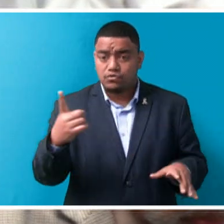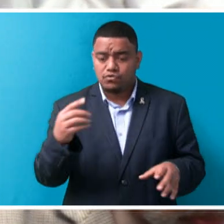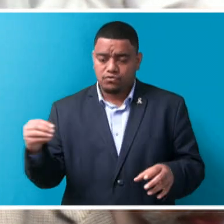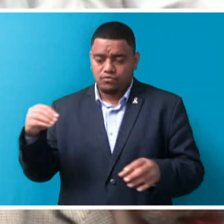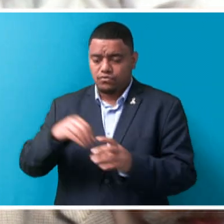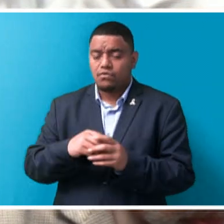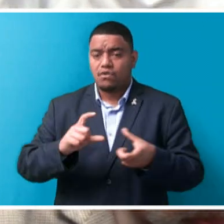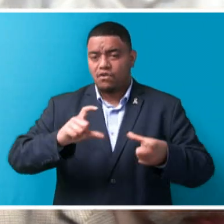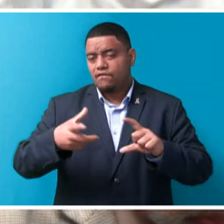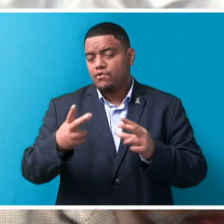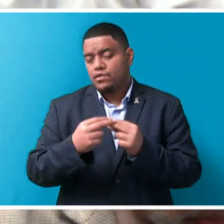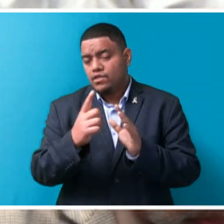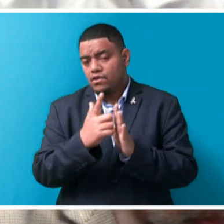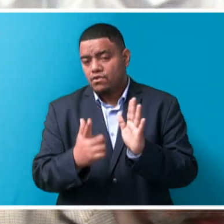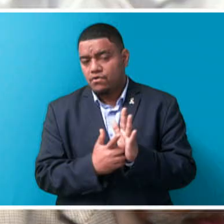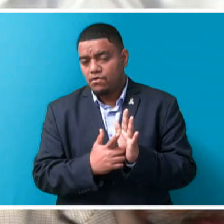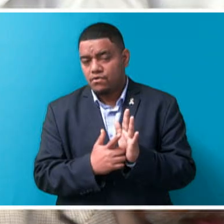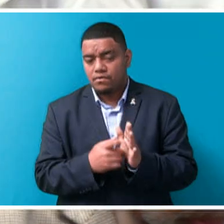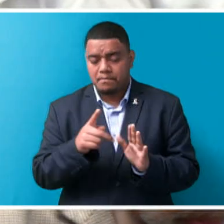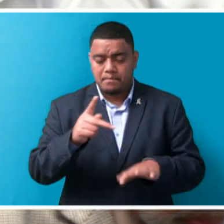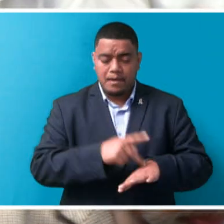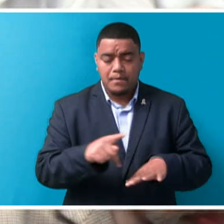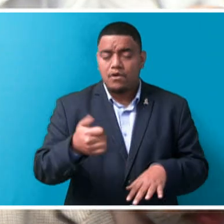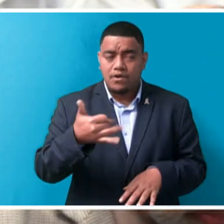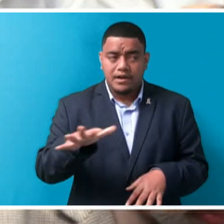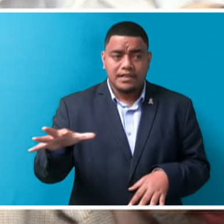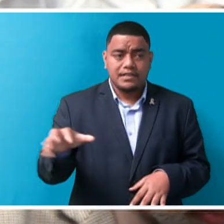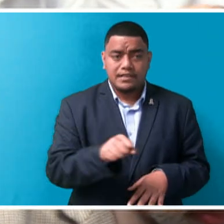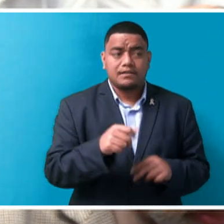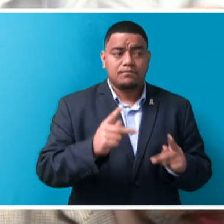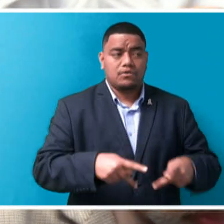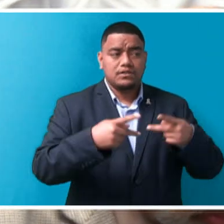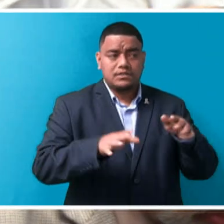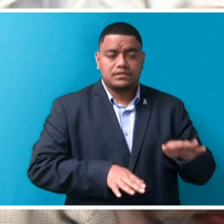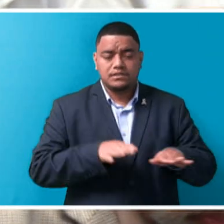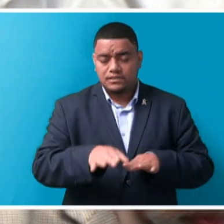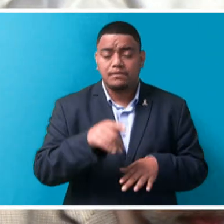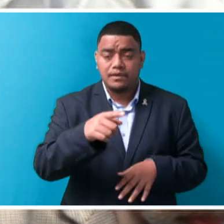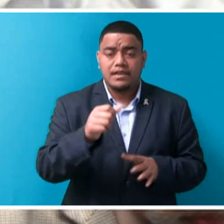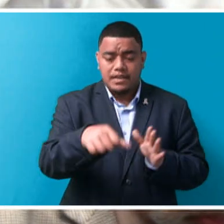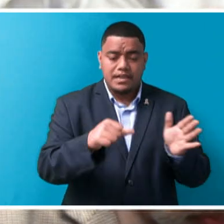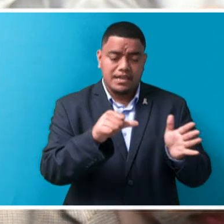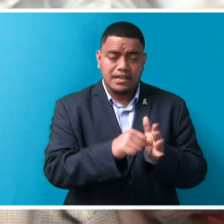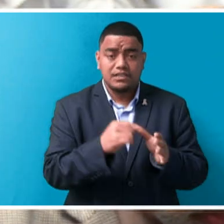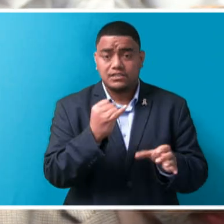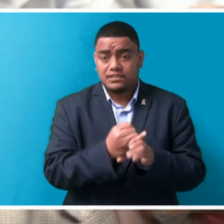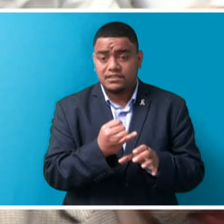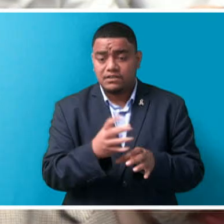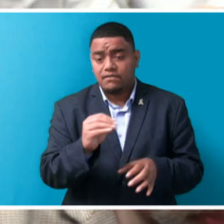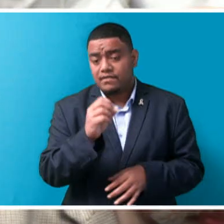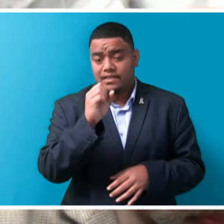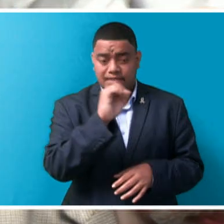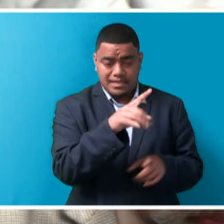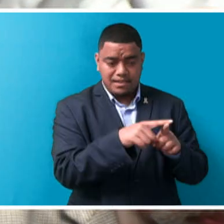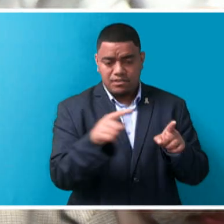law. Crucially, this Parliament has already taken the progressive step of raising the age criminality liability of 10 to 14